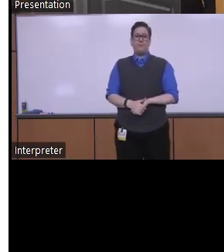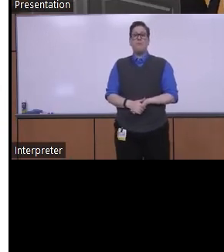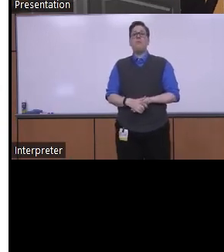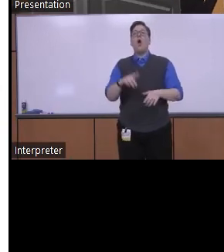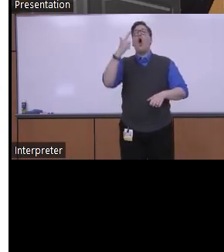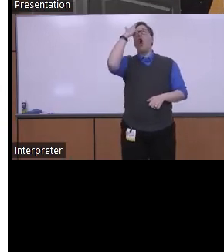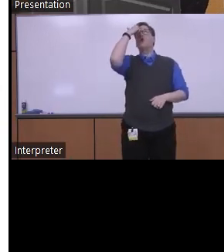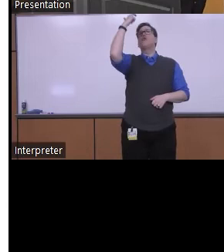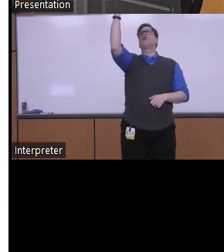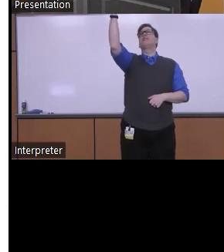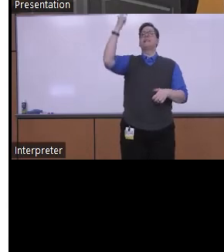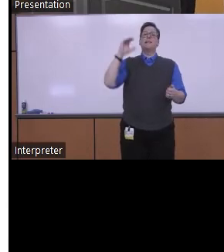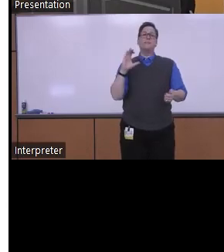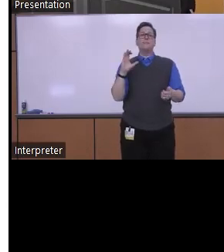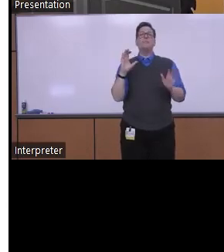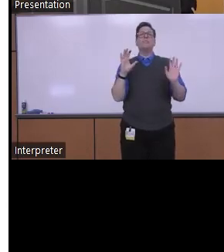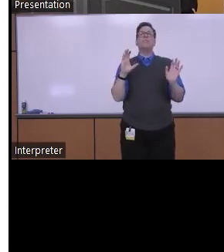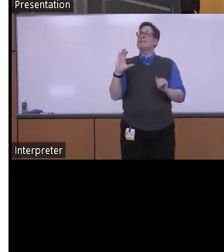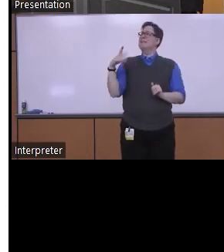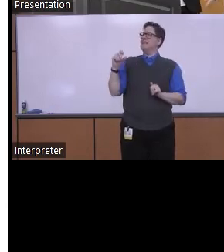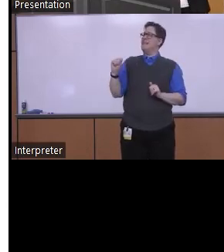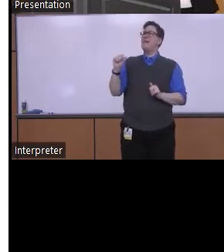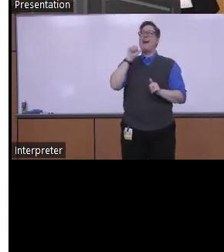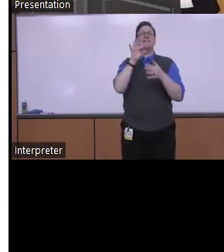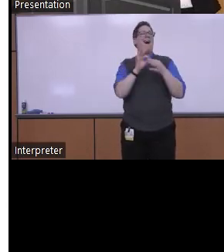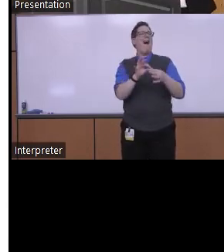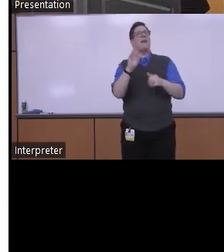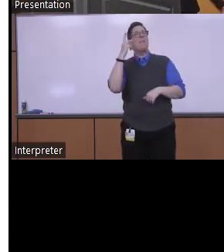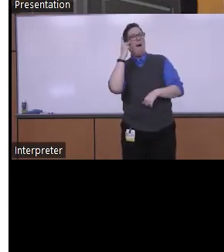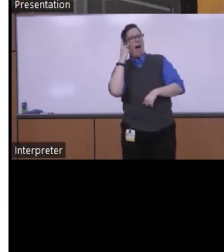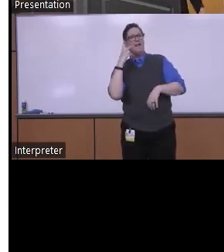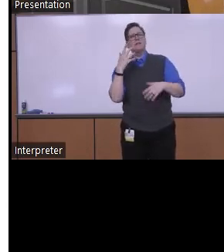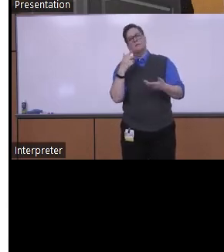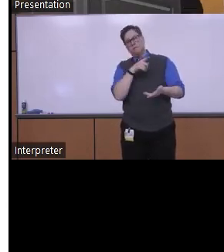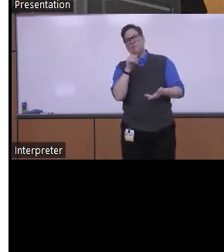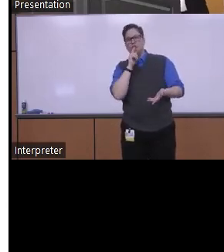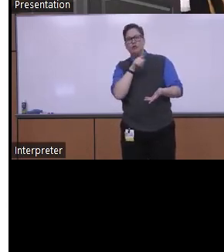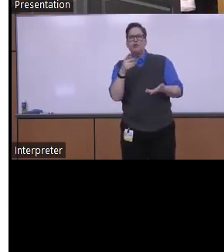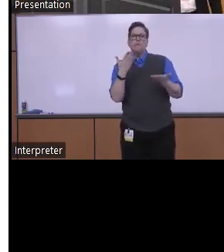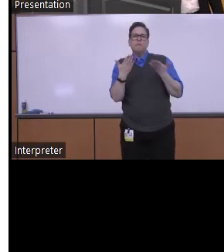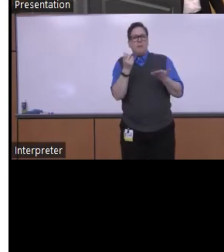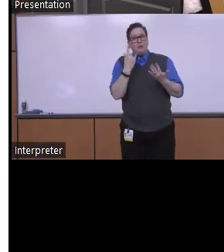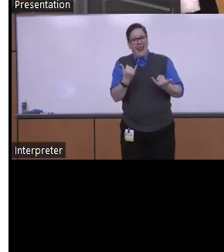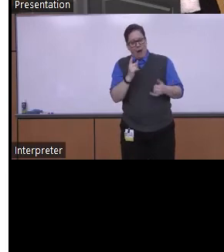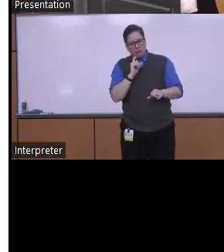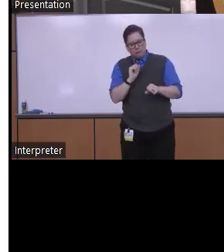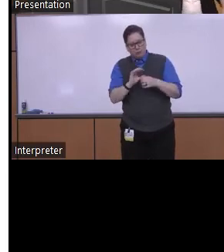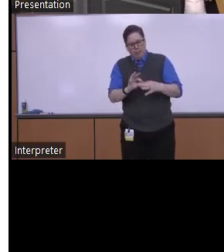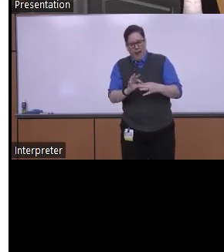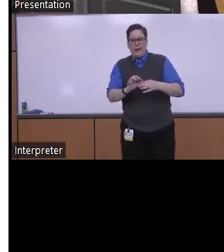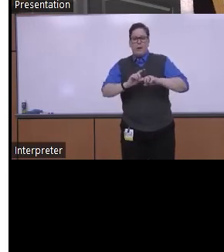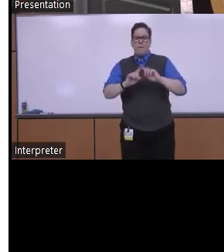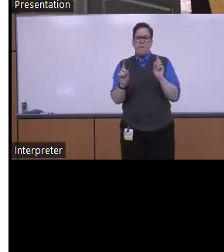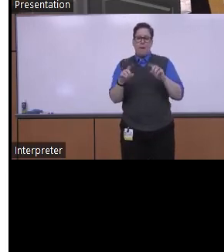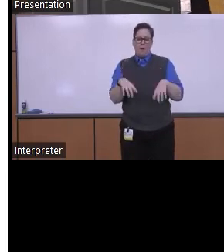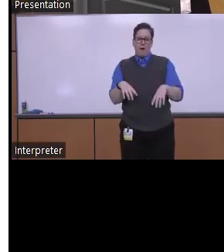fantasy that the child protection system is divorced from politics and culture wars, which you probably don't have that fantasy, but even if we did, then these fantasies should have all been